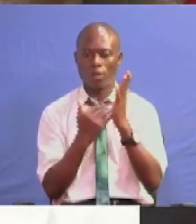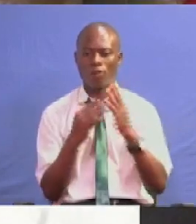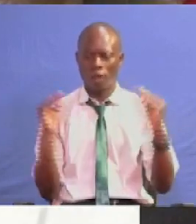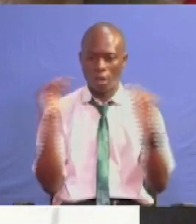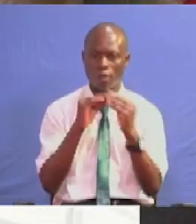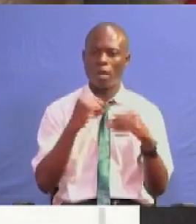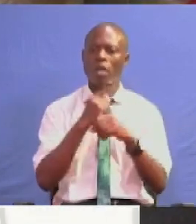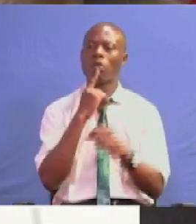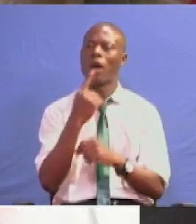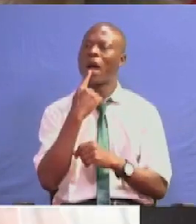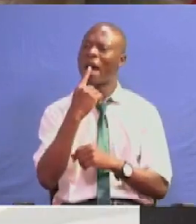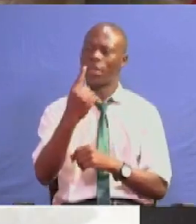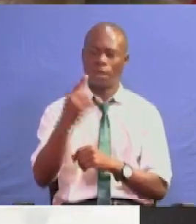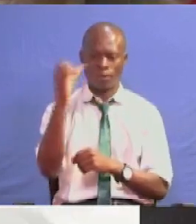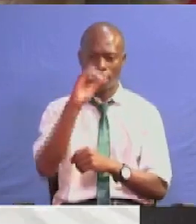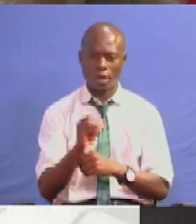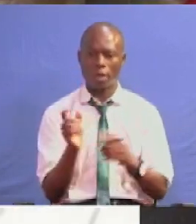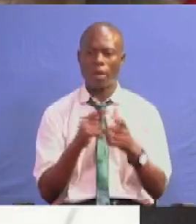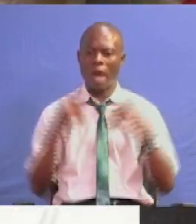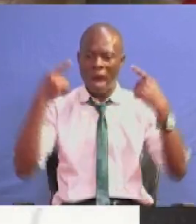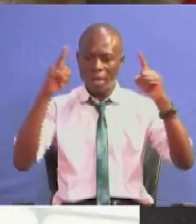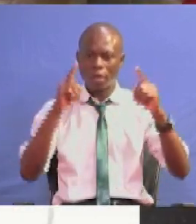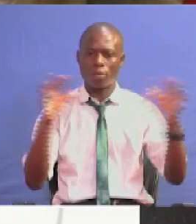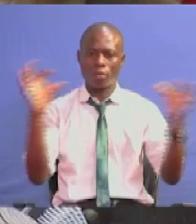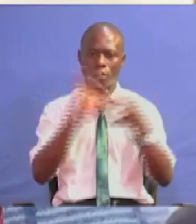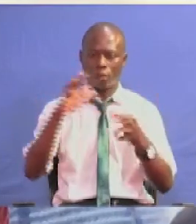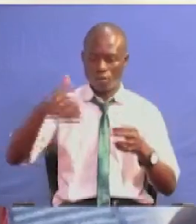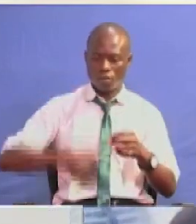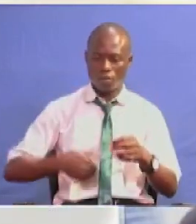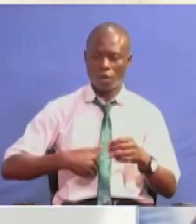ensure 100% success in terminating the use of illegal